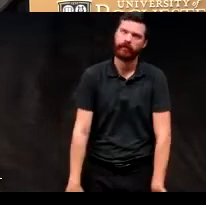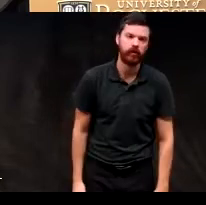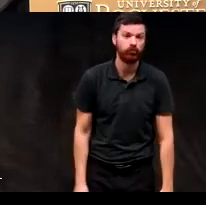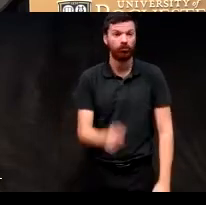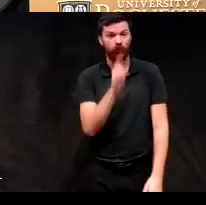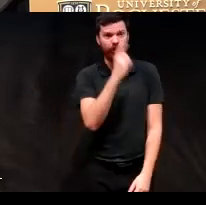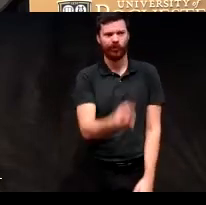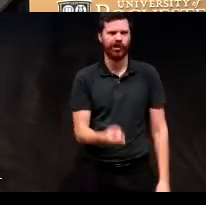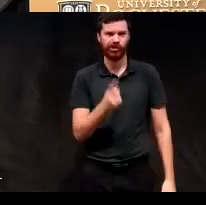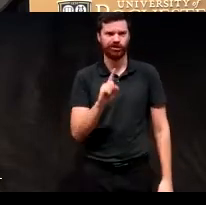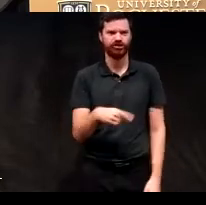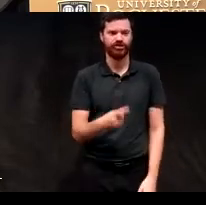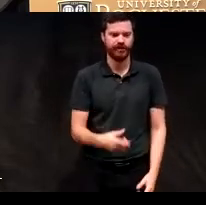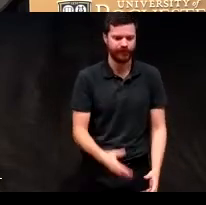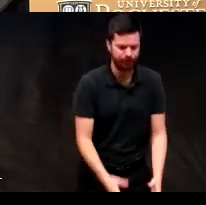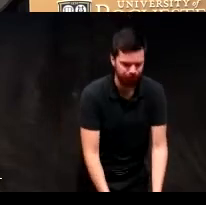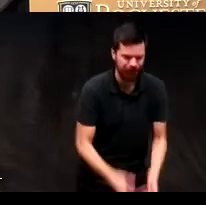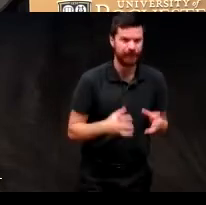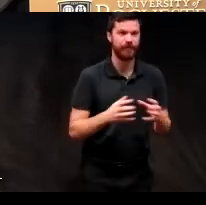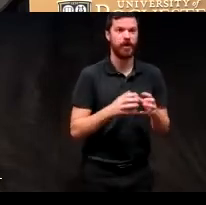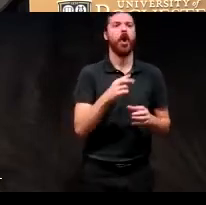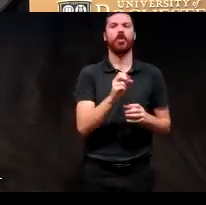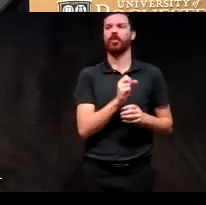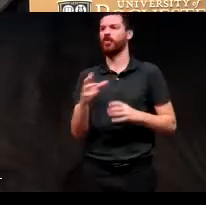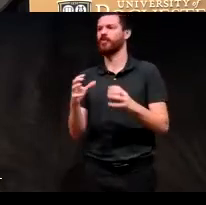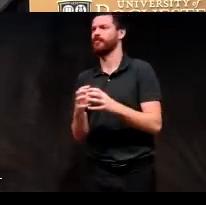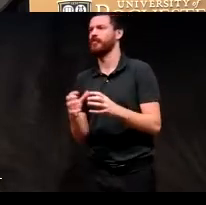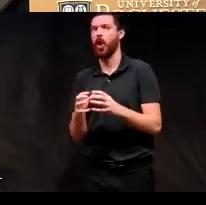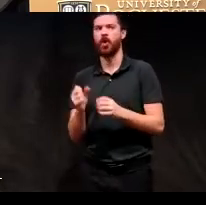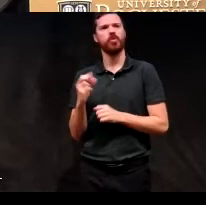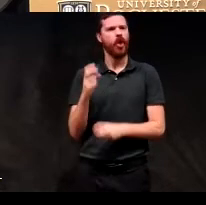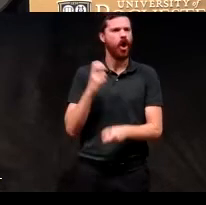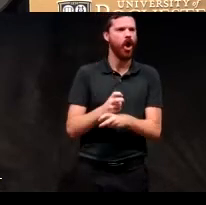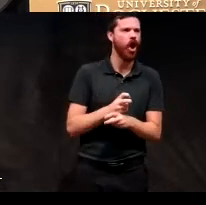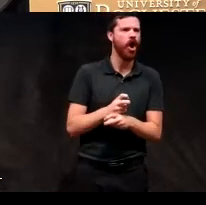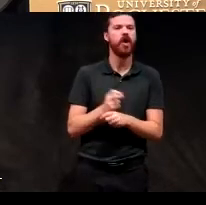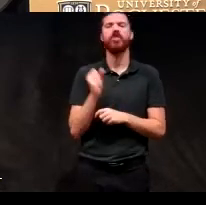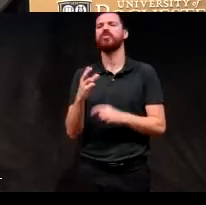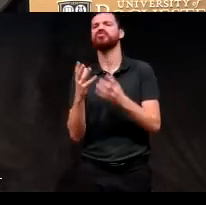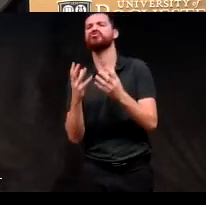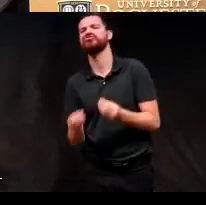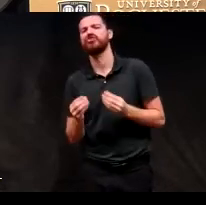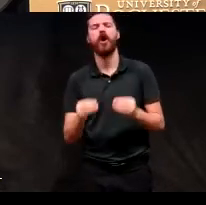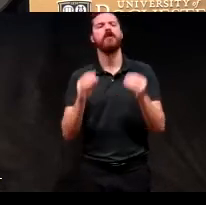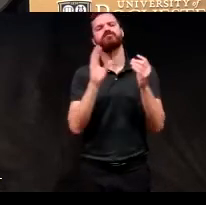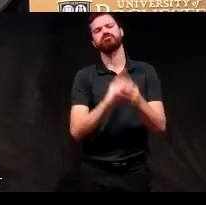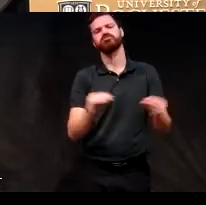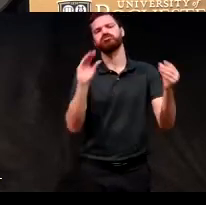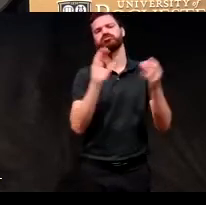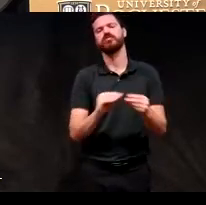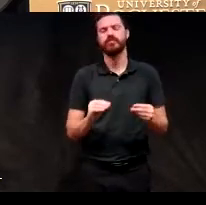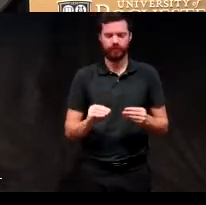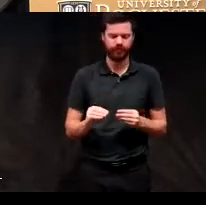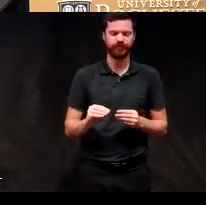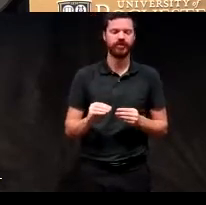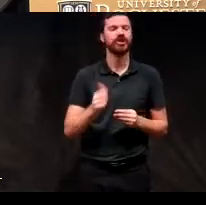just, oh, you picked up the ball. Oh, you threw the ball around. Oh, you threw it really hard. Oh, you threw it really soft. So she's trying